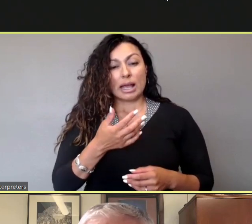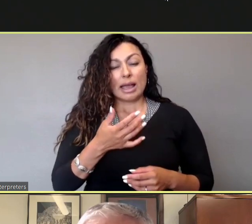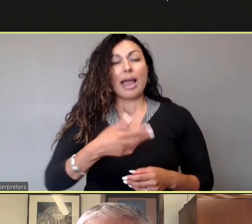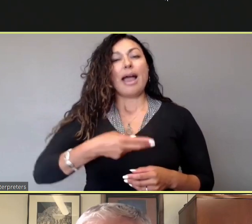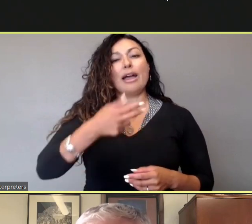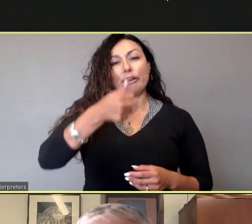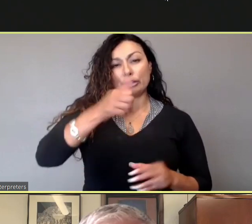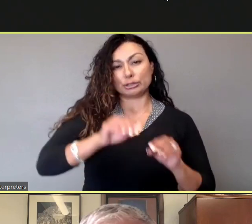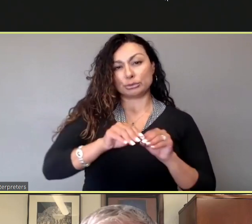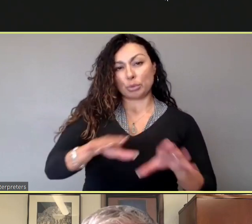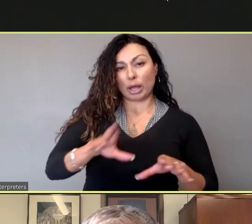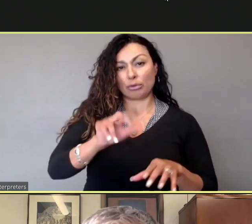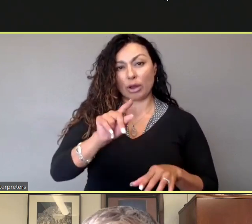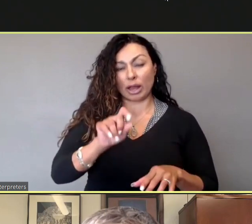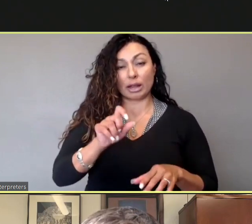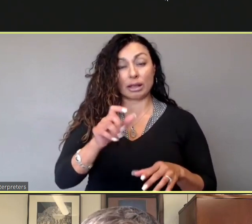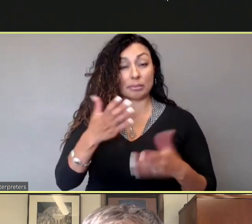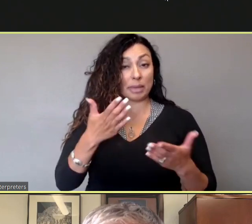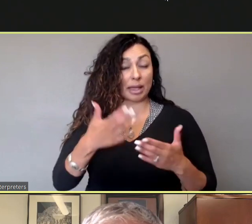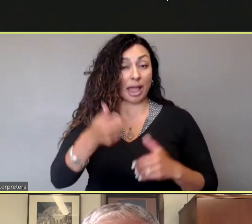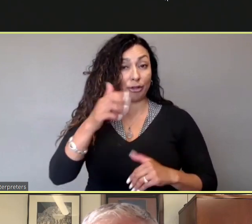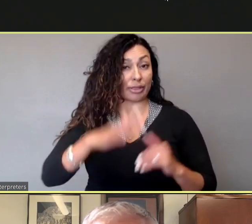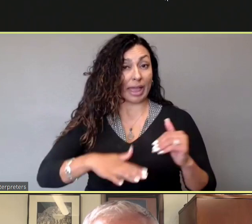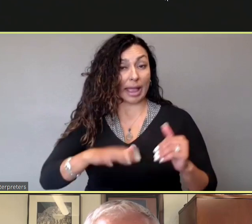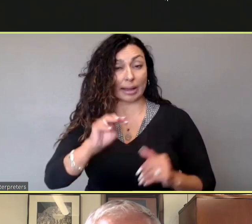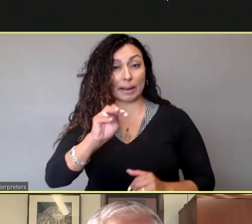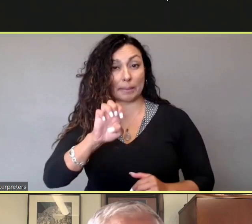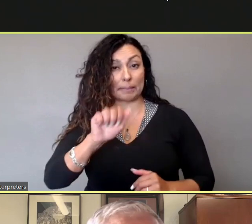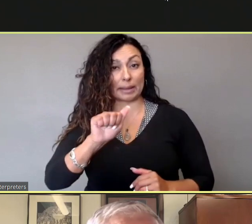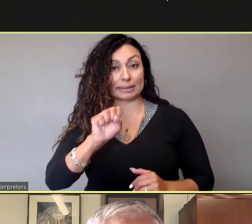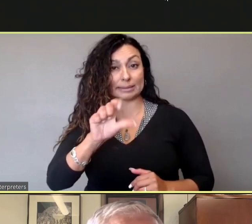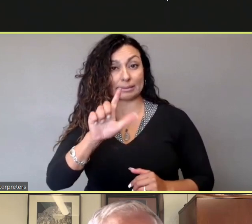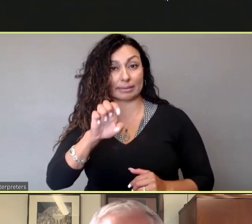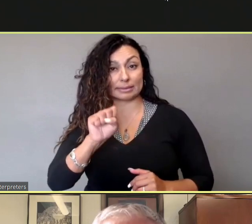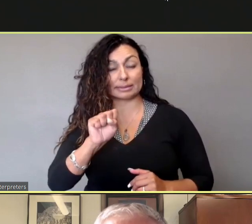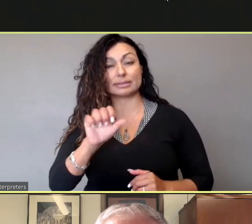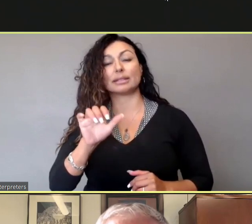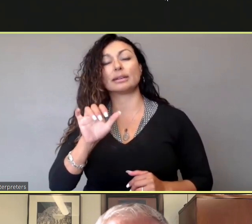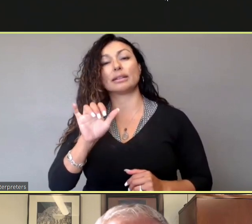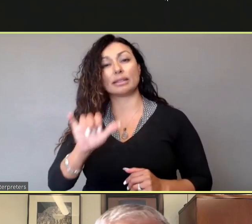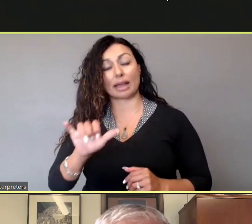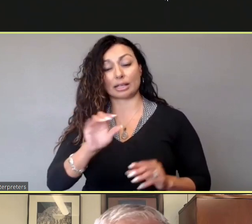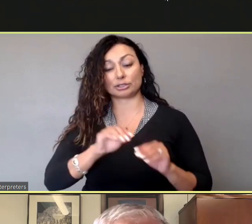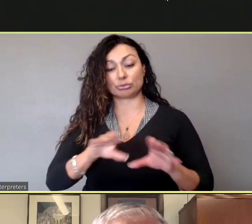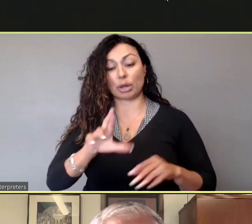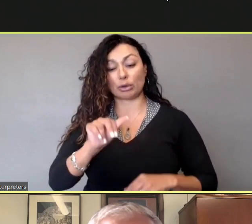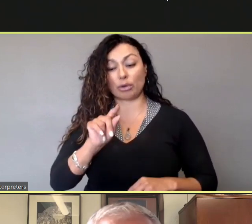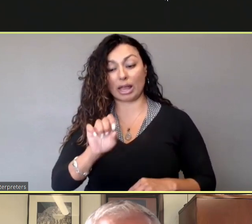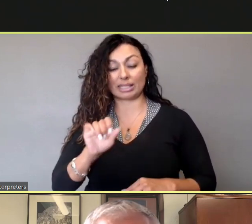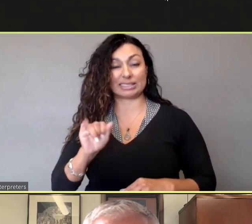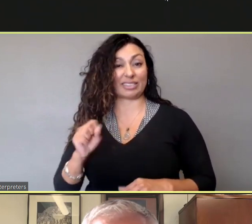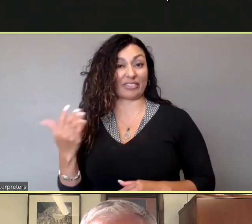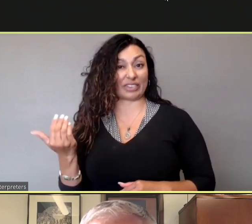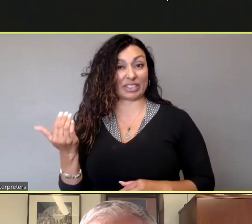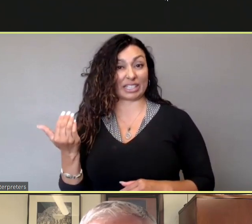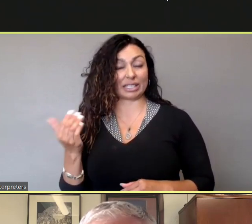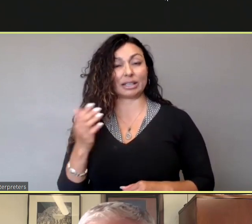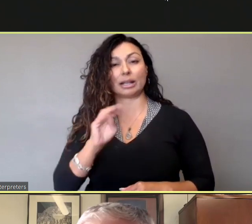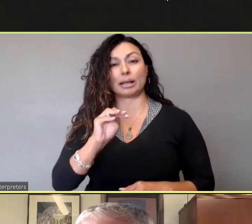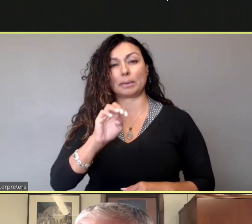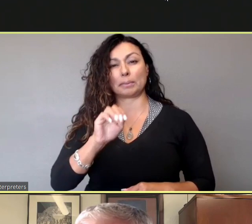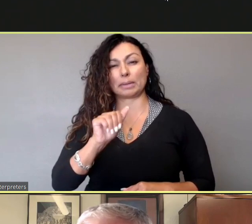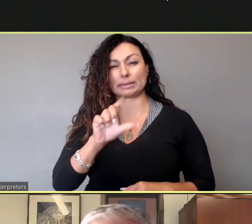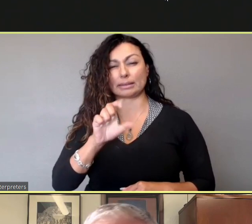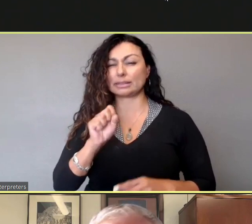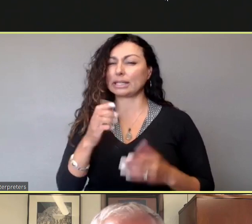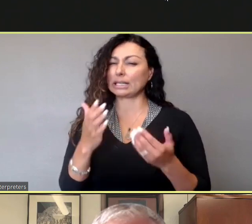higher spread rate that could even be higher than measles, which our effective, or that spread rate, is 15. Measles is very infectious. And